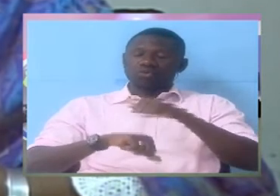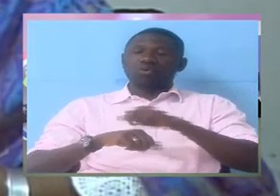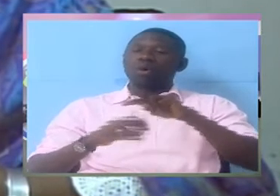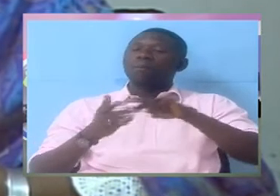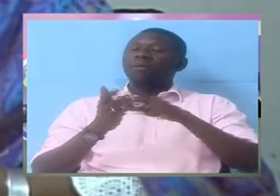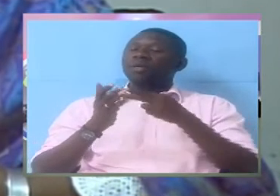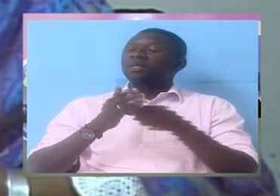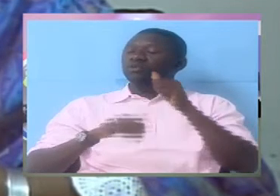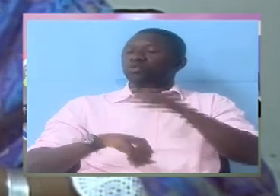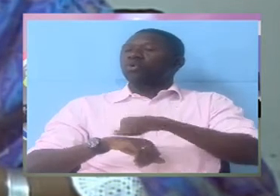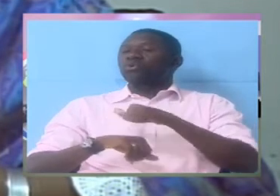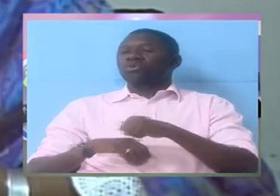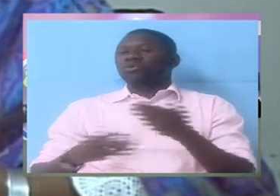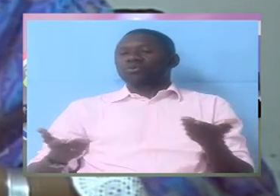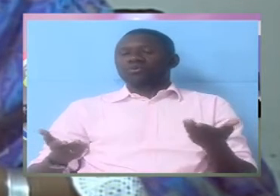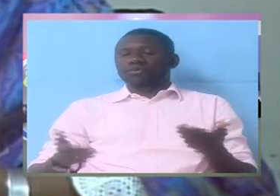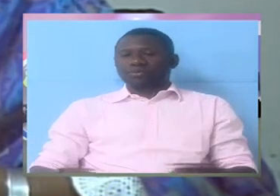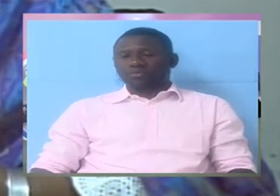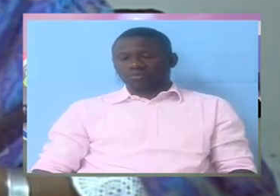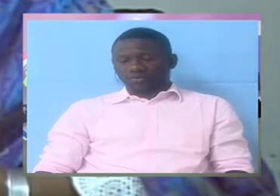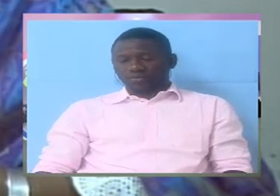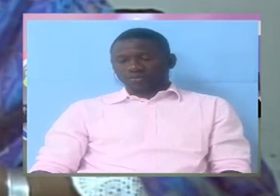torture.